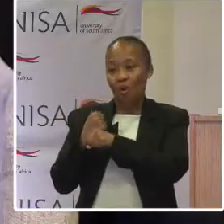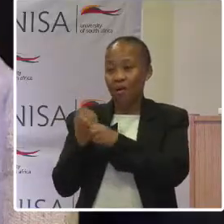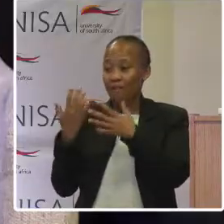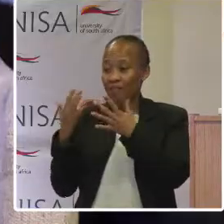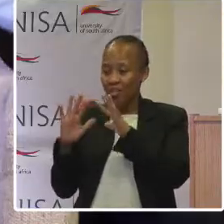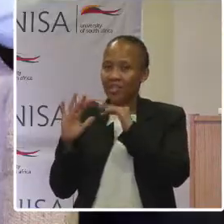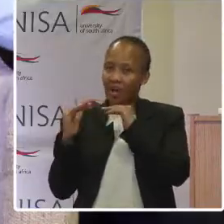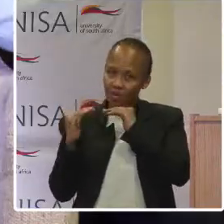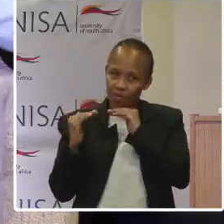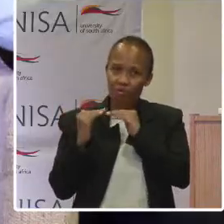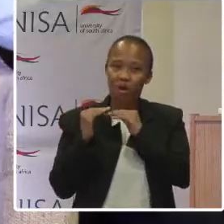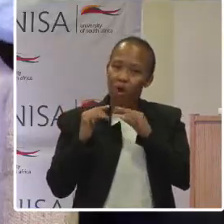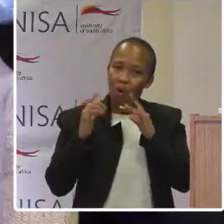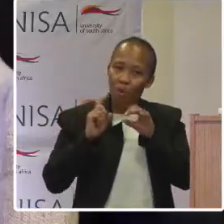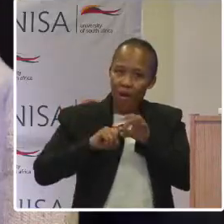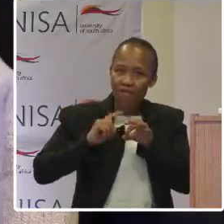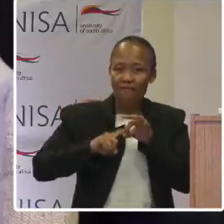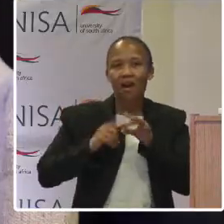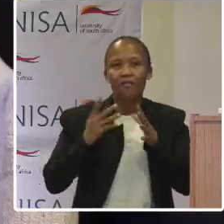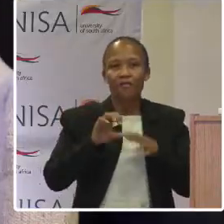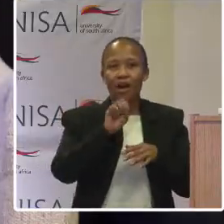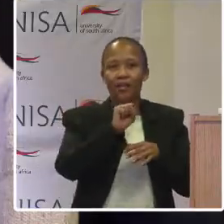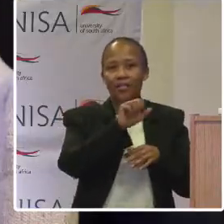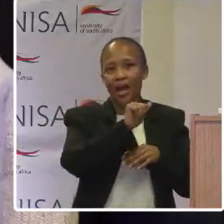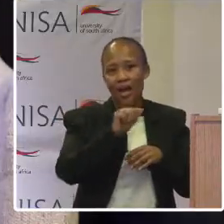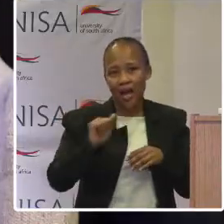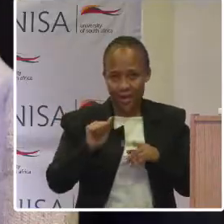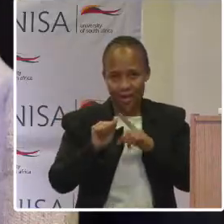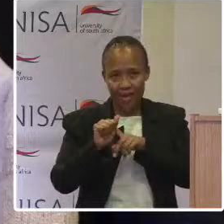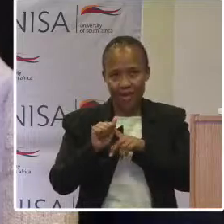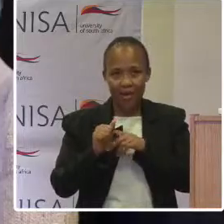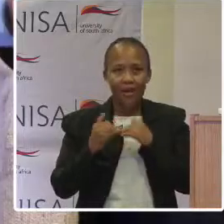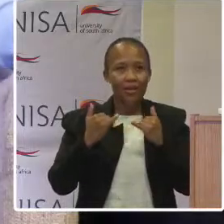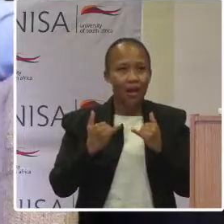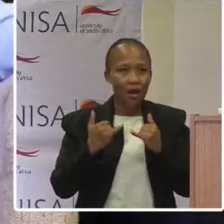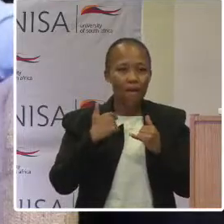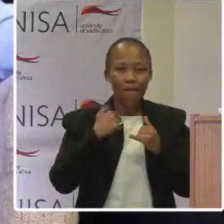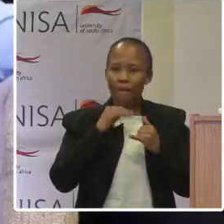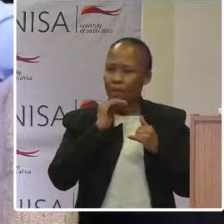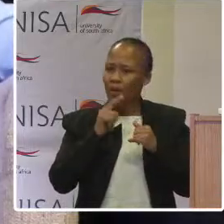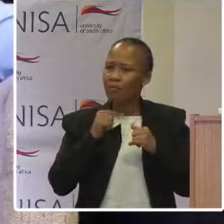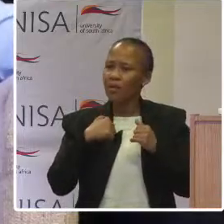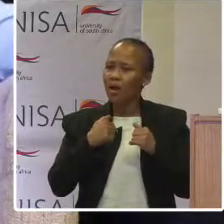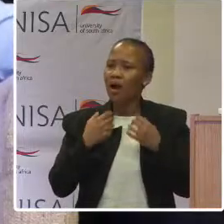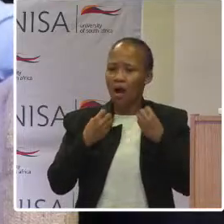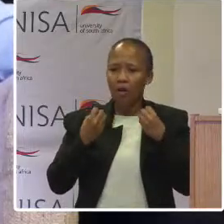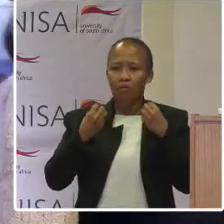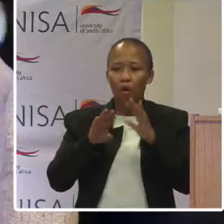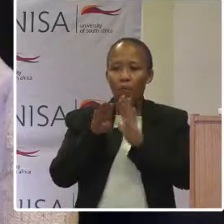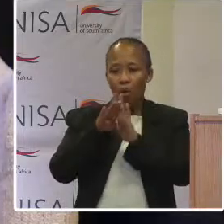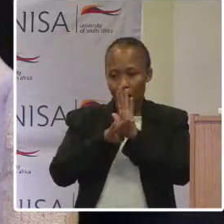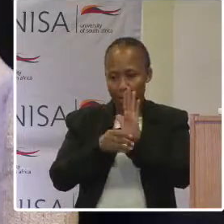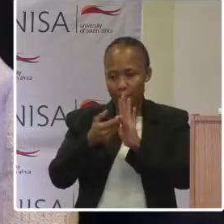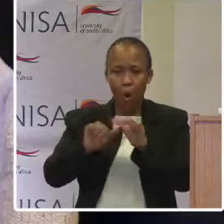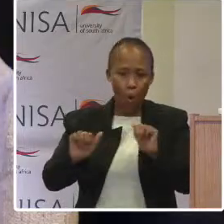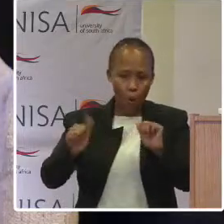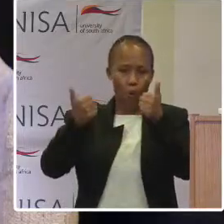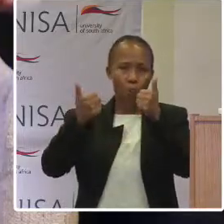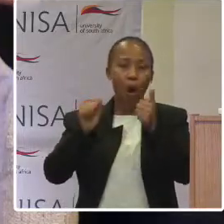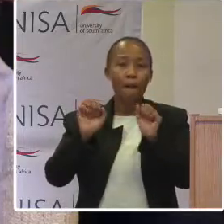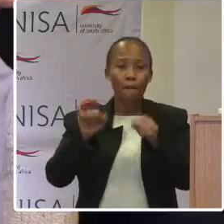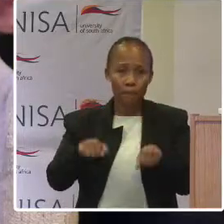requirements for SAA. The program was going very well. But due to a